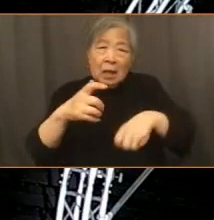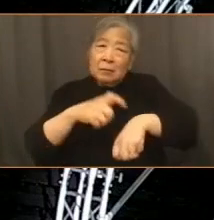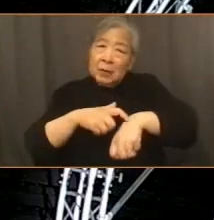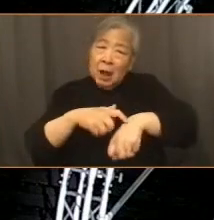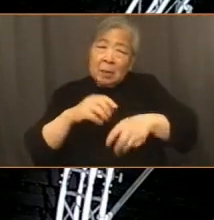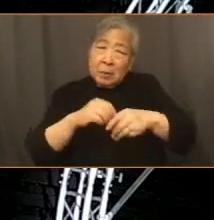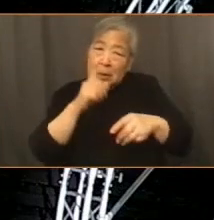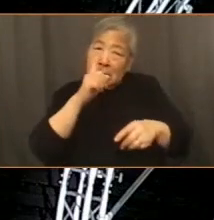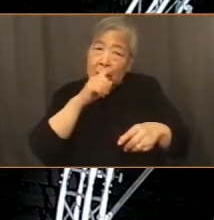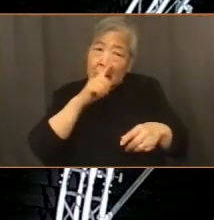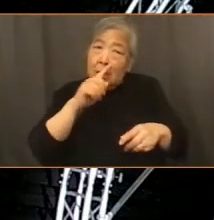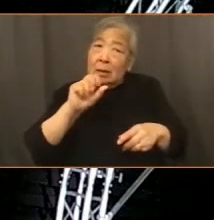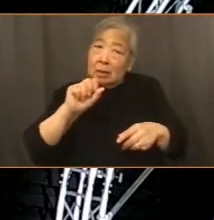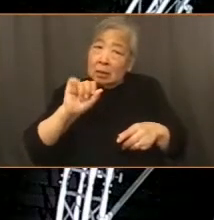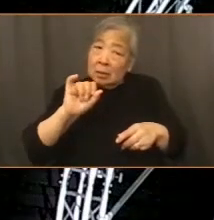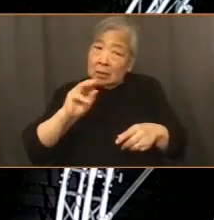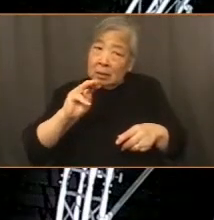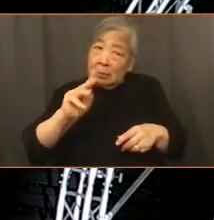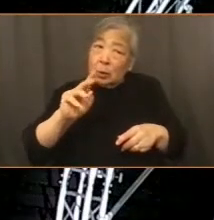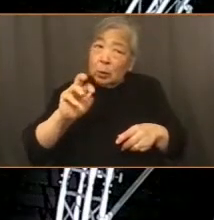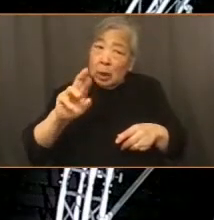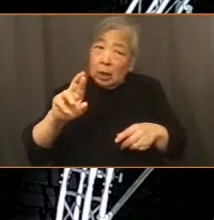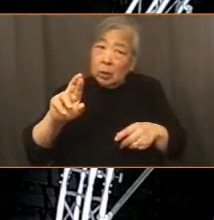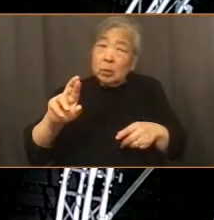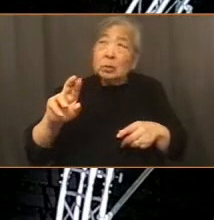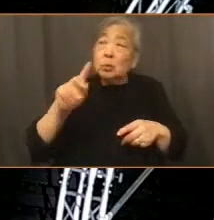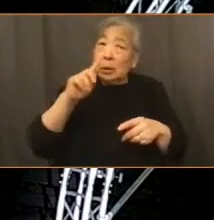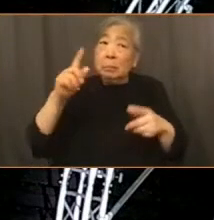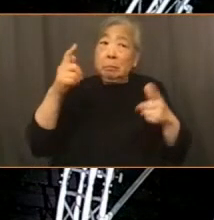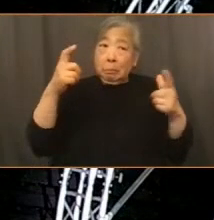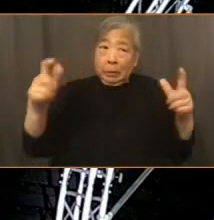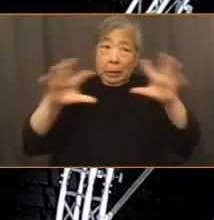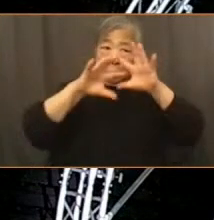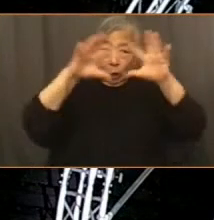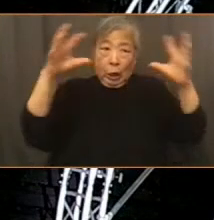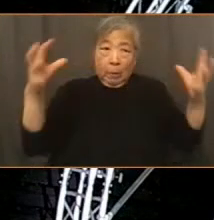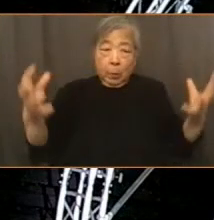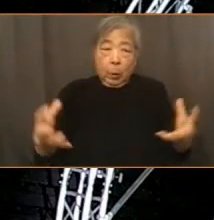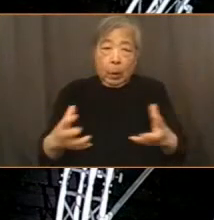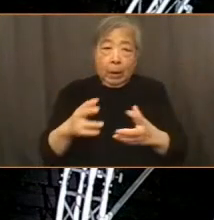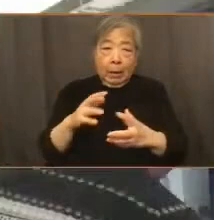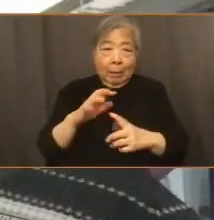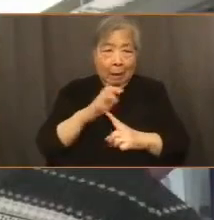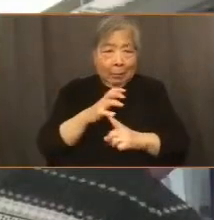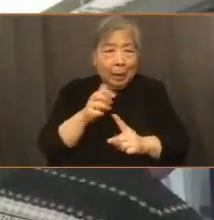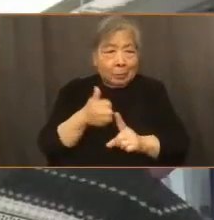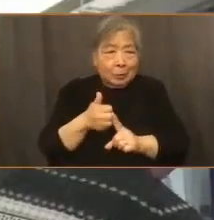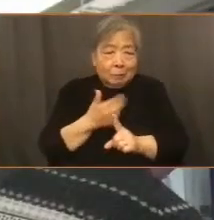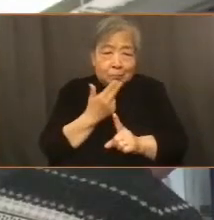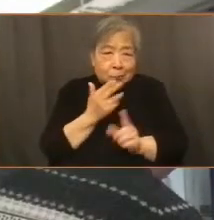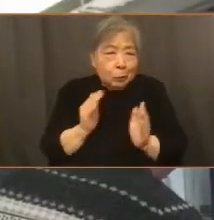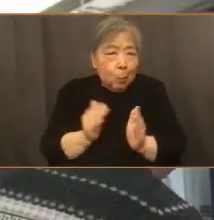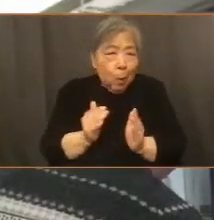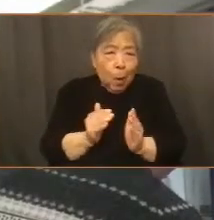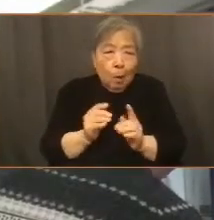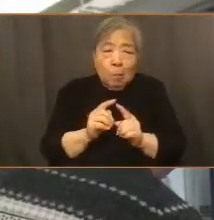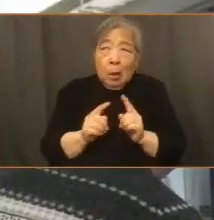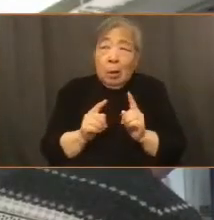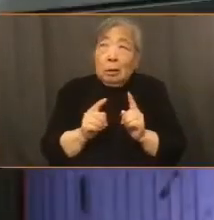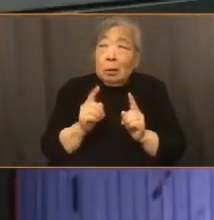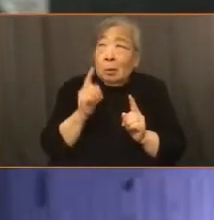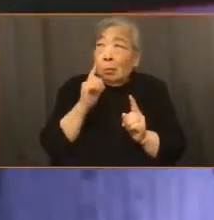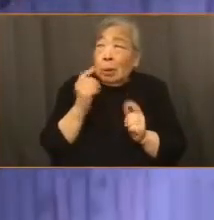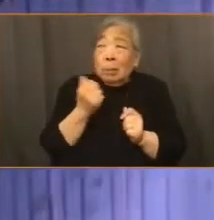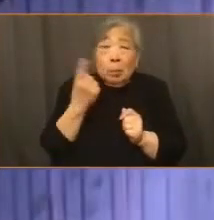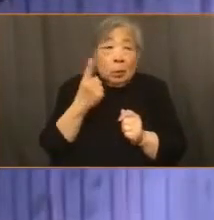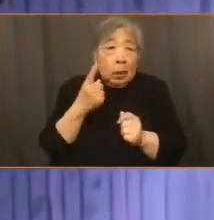big chamber, but we're a pretty small helicopter. But even with all that, we were only able to ever go about a meter up off the